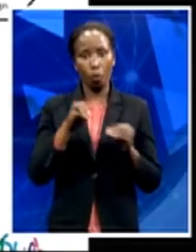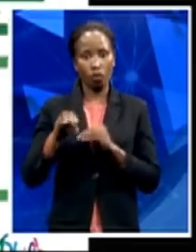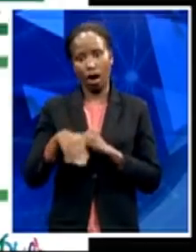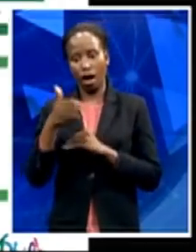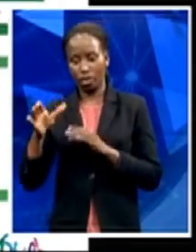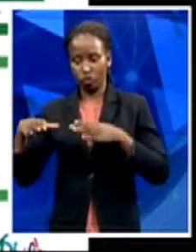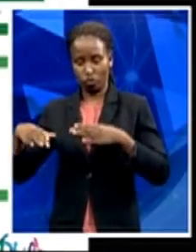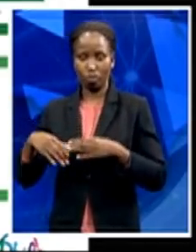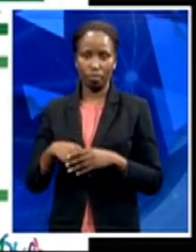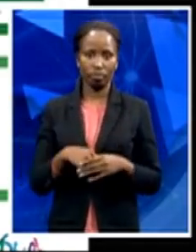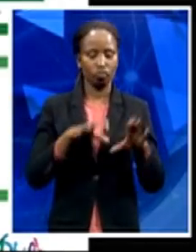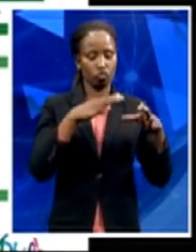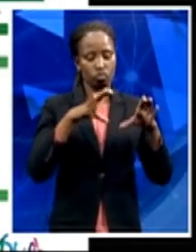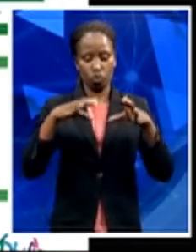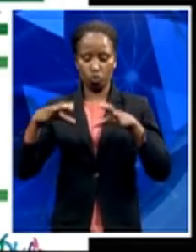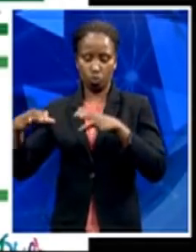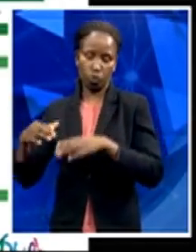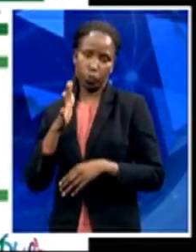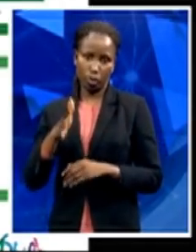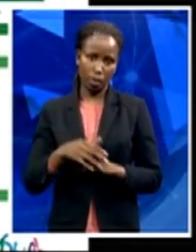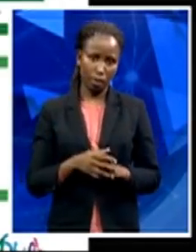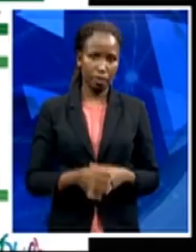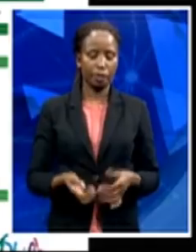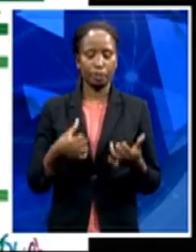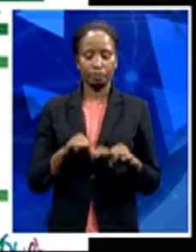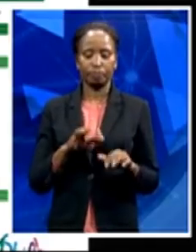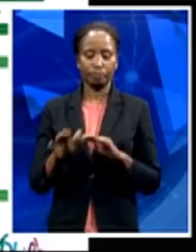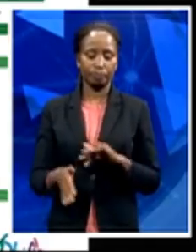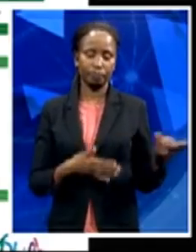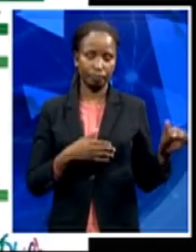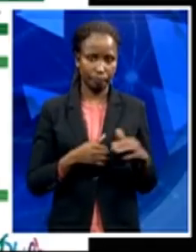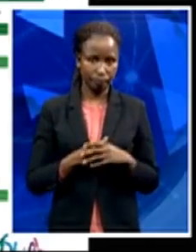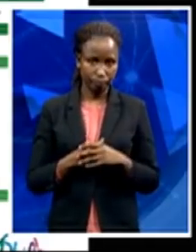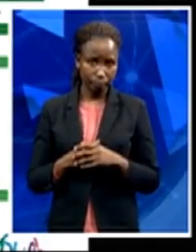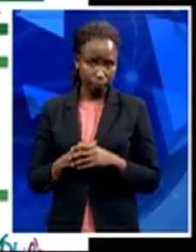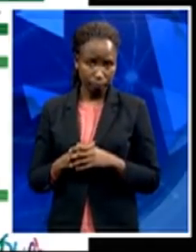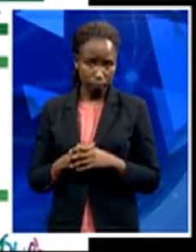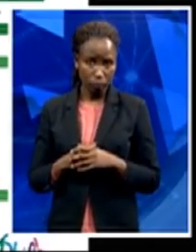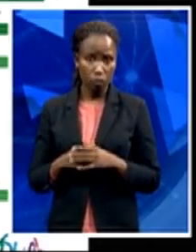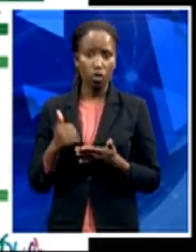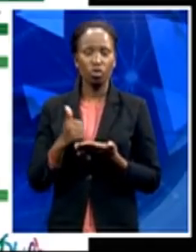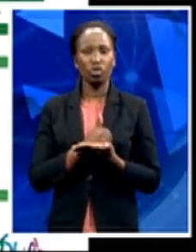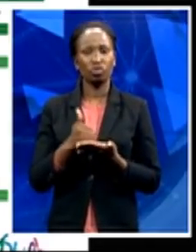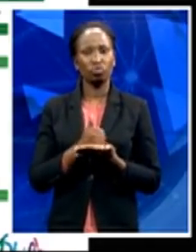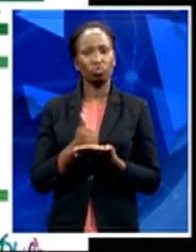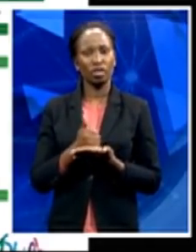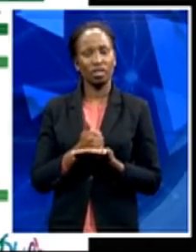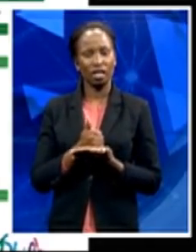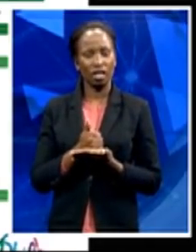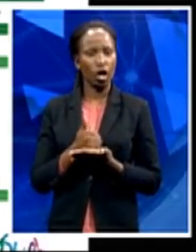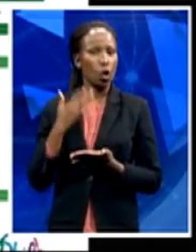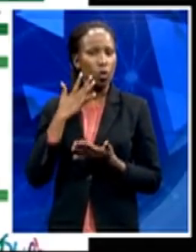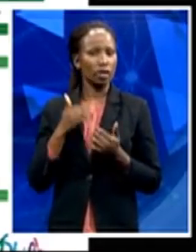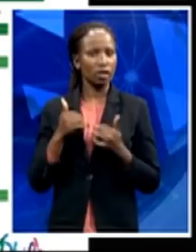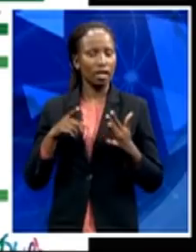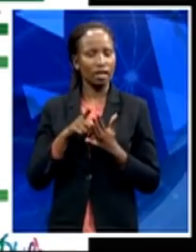categorized. Next slide, please. So in terms of registrations, as of the 16th of June, people who have